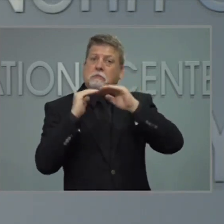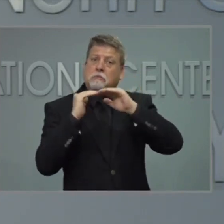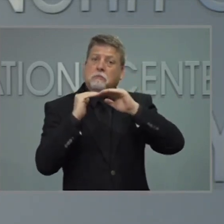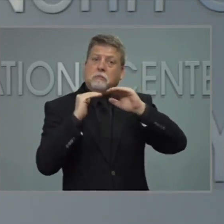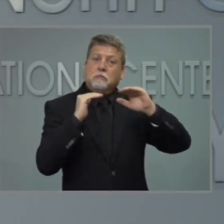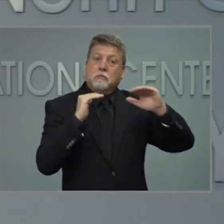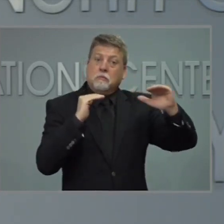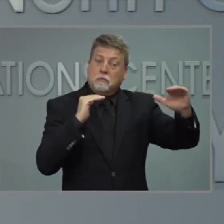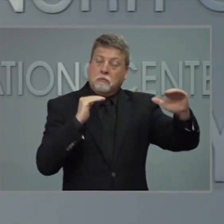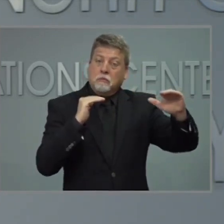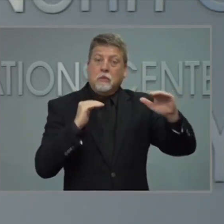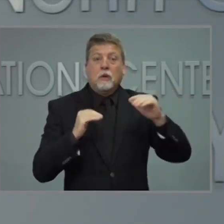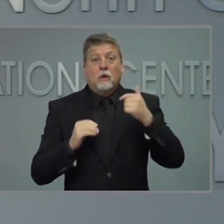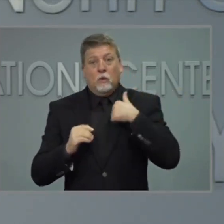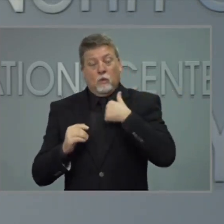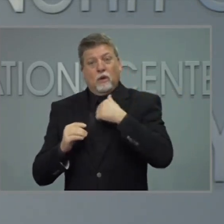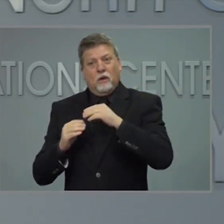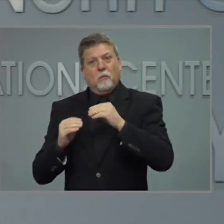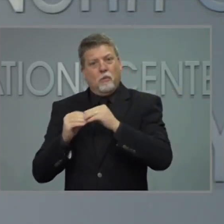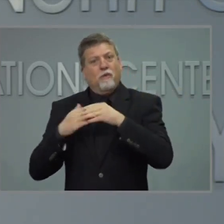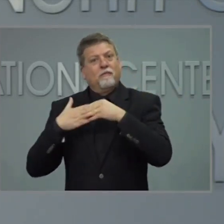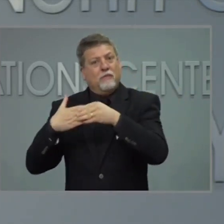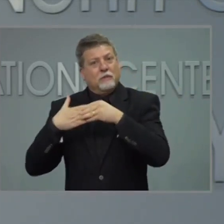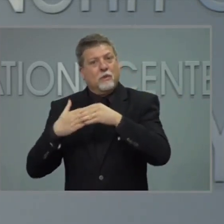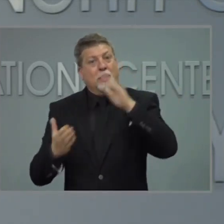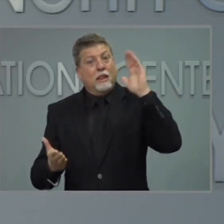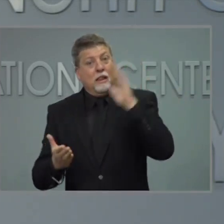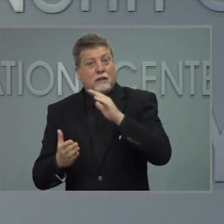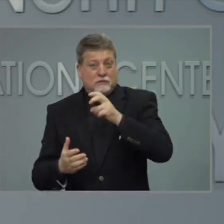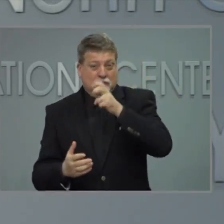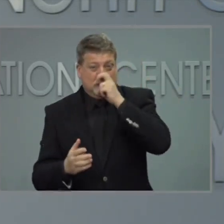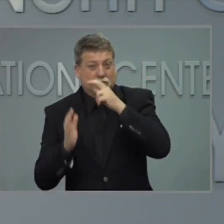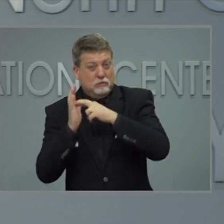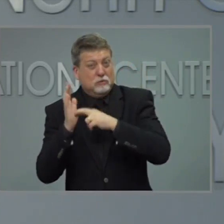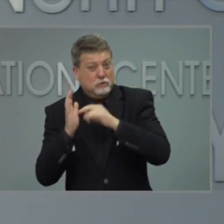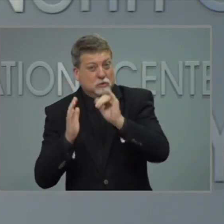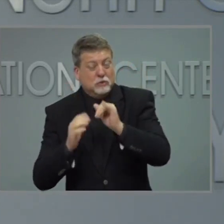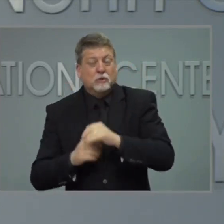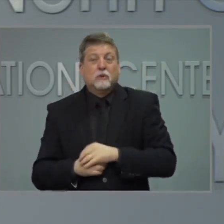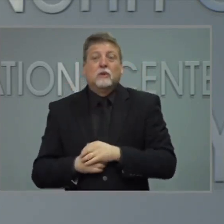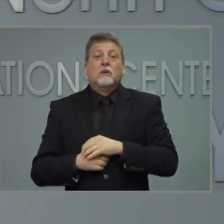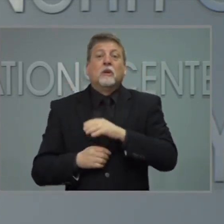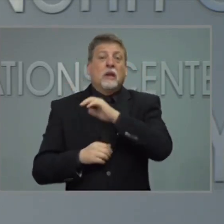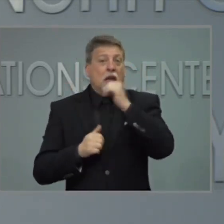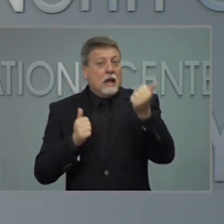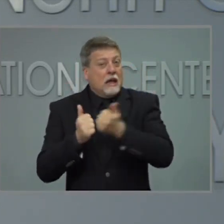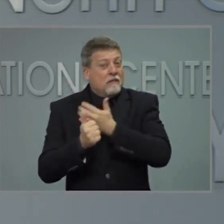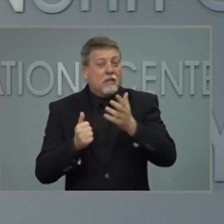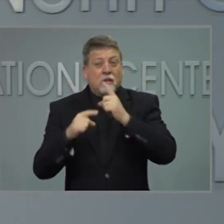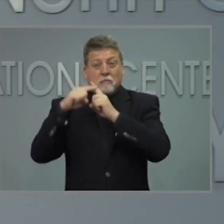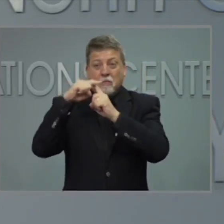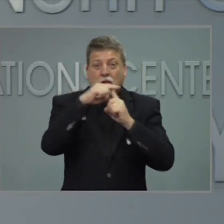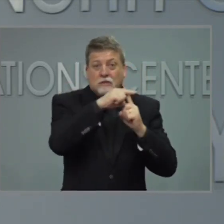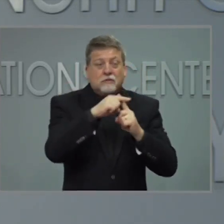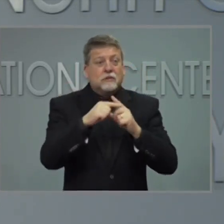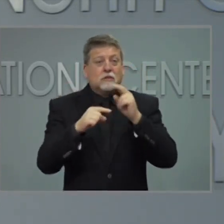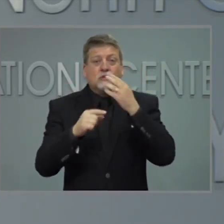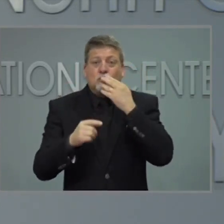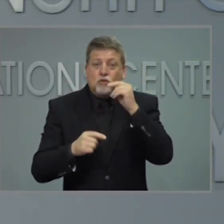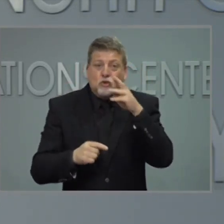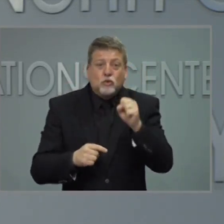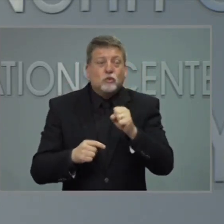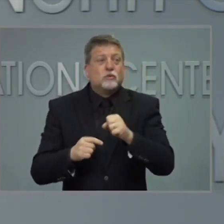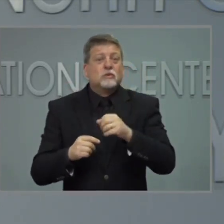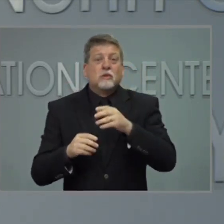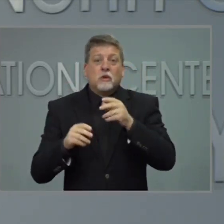eased restrictions. Our percentage of tests returning positive remains steady and the number of hospitalizations has leveled.